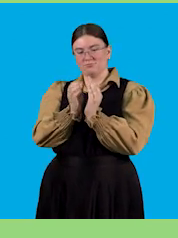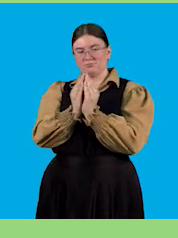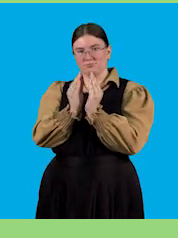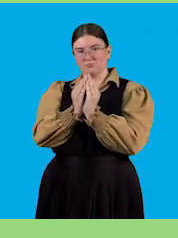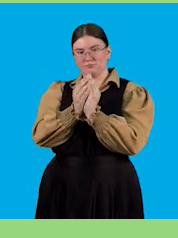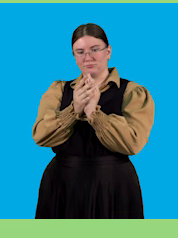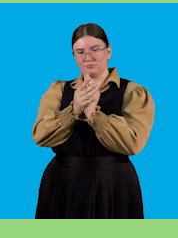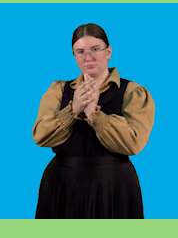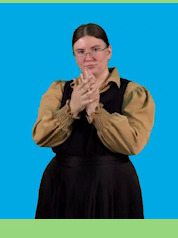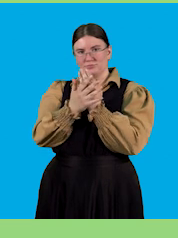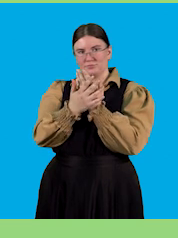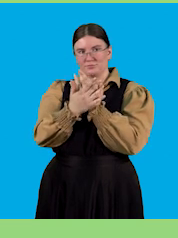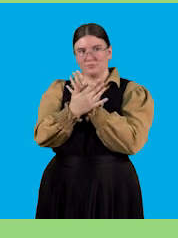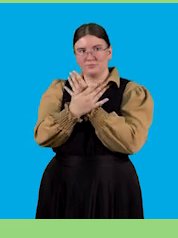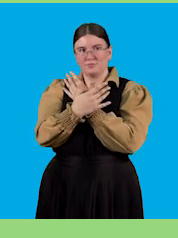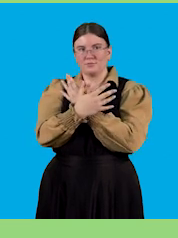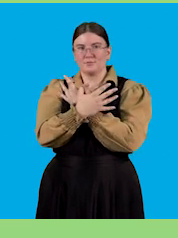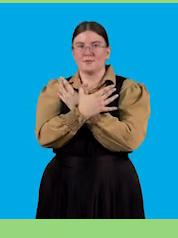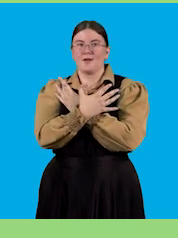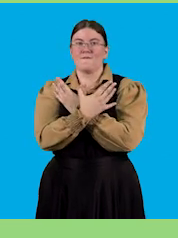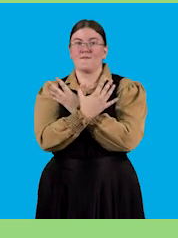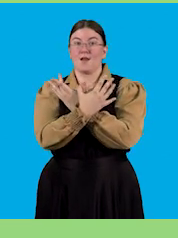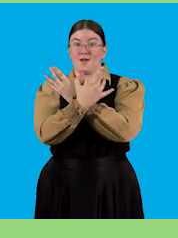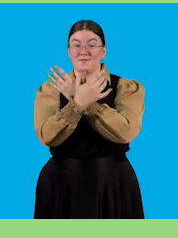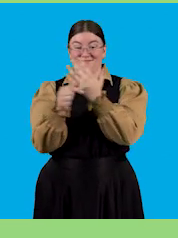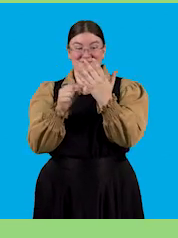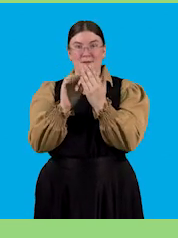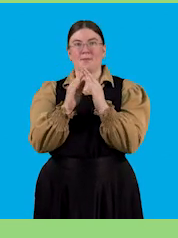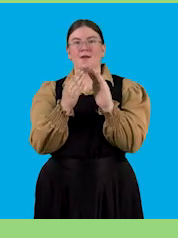hatches, it becomes a young adult,